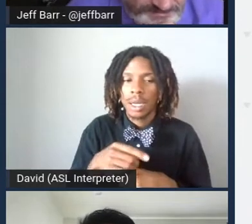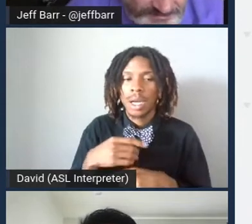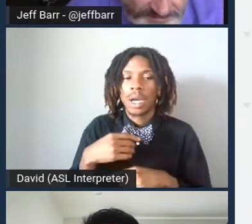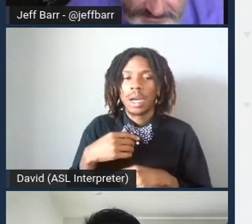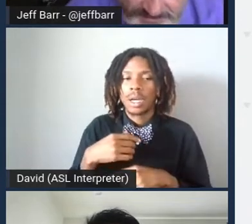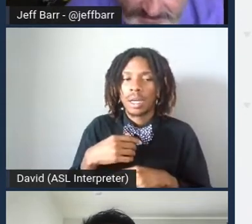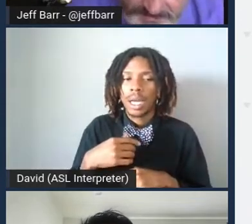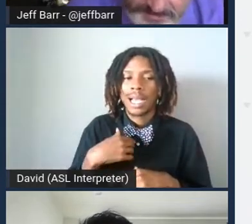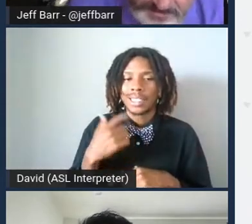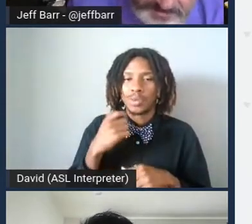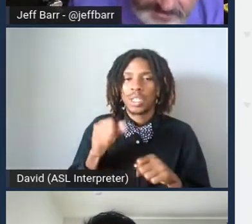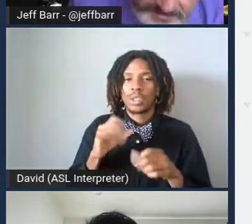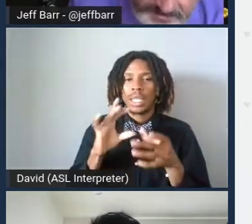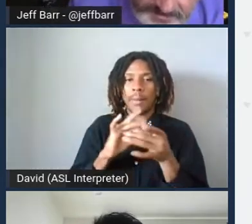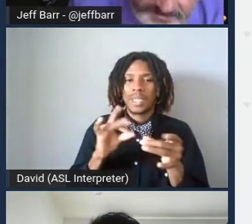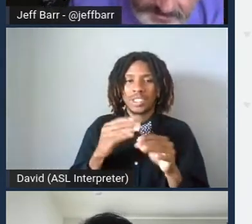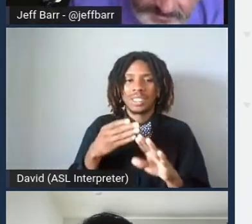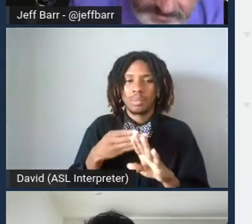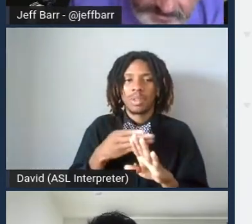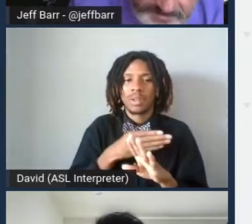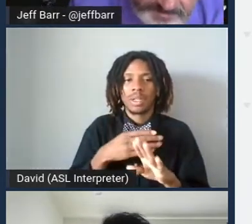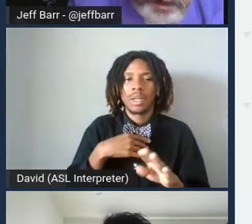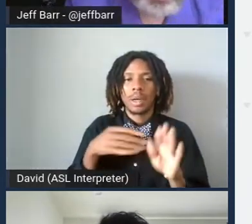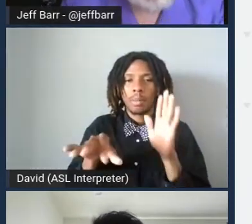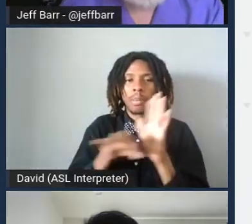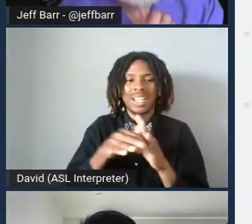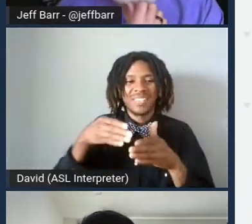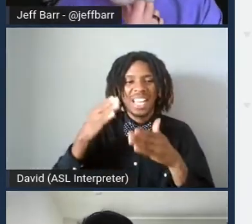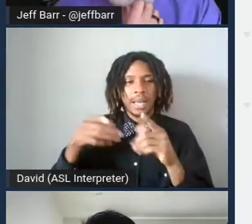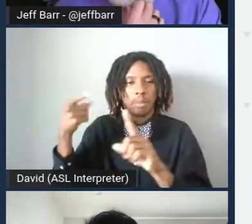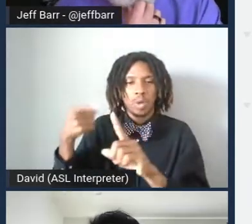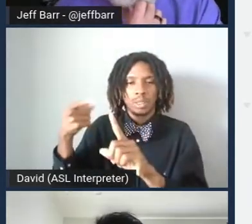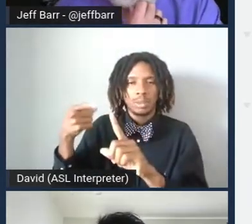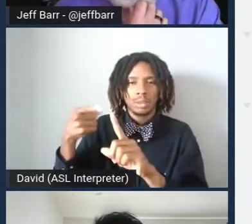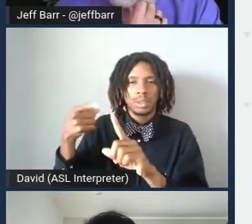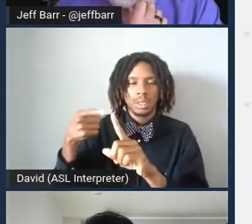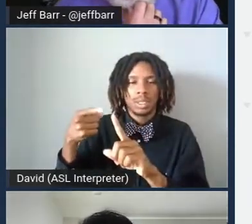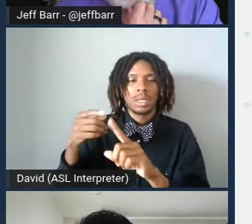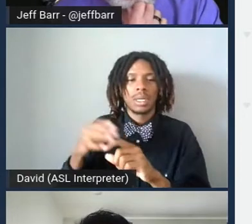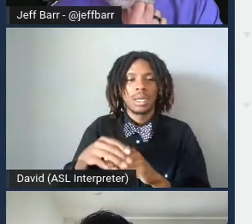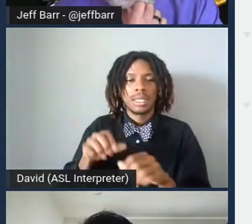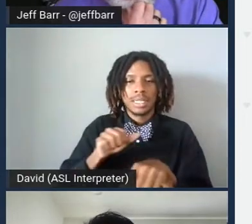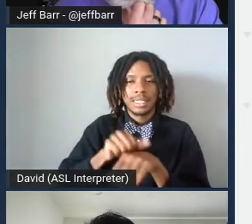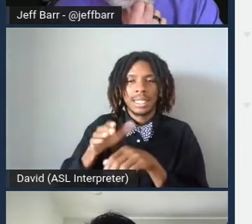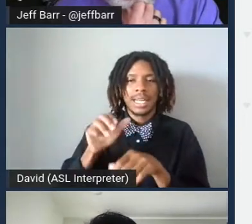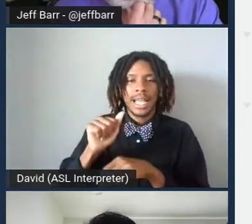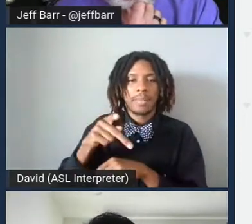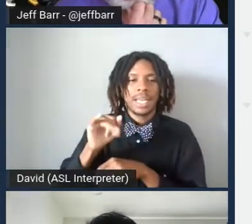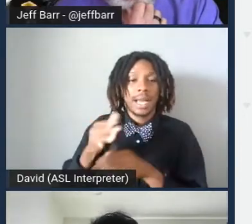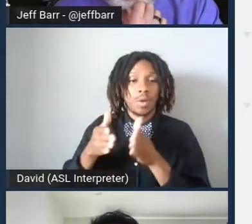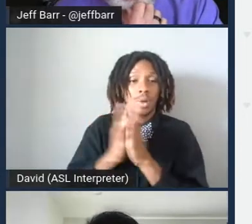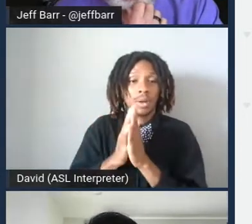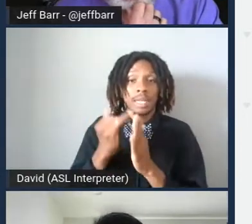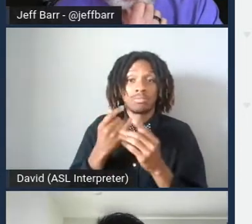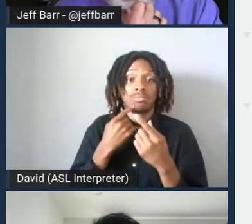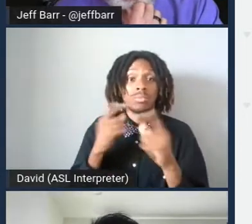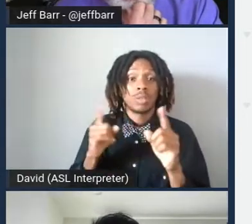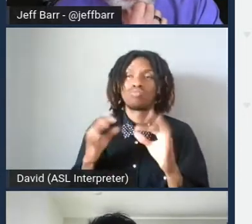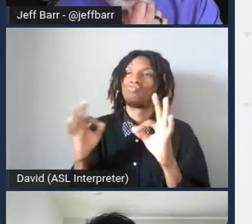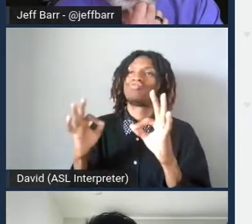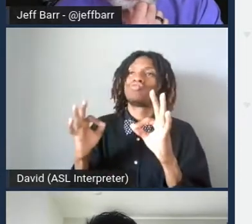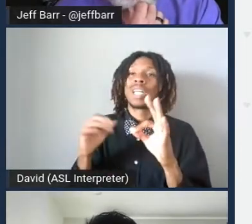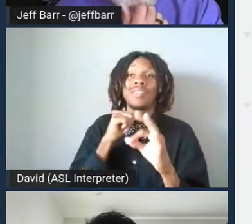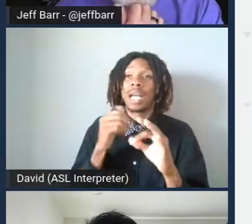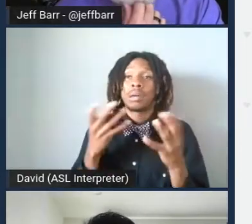that I mentioned there, which is we pick an endpoint, send an API request to it. If it's successful, that's great. If